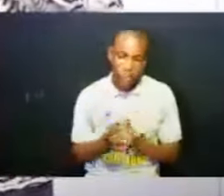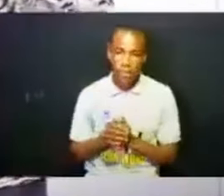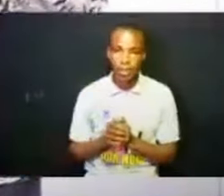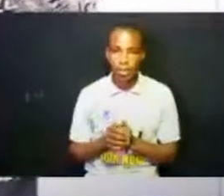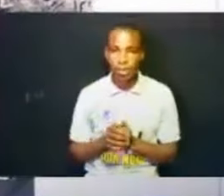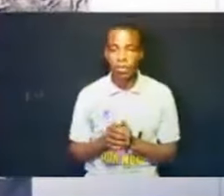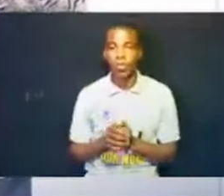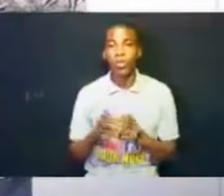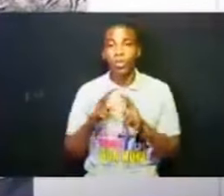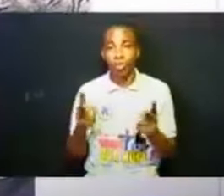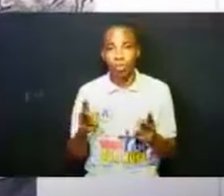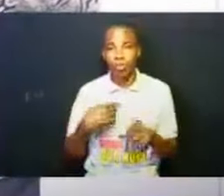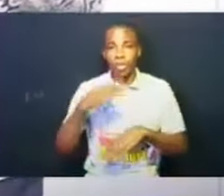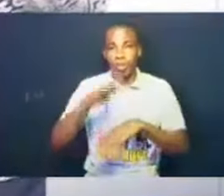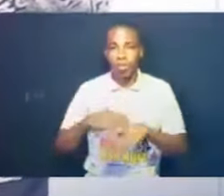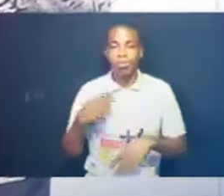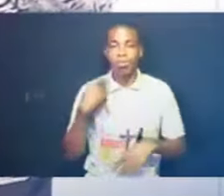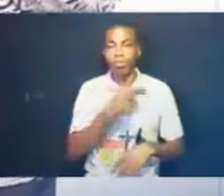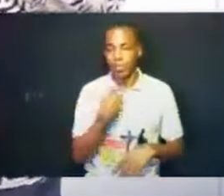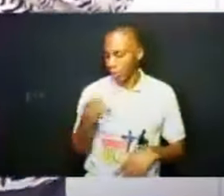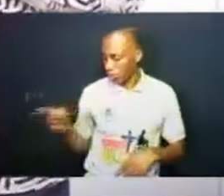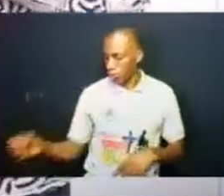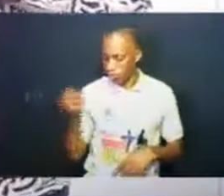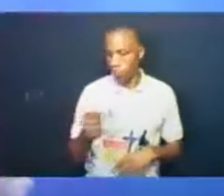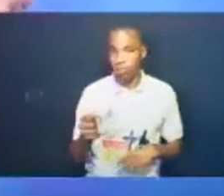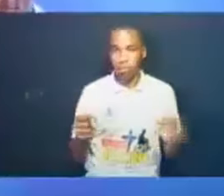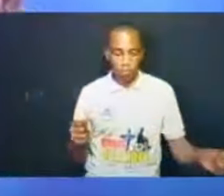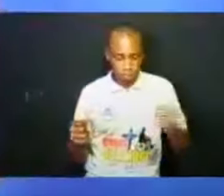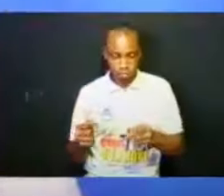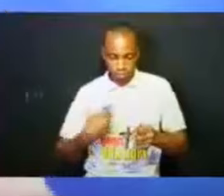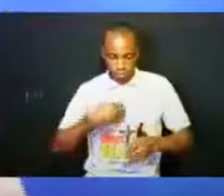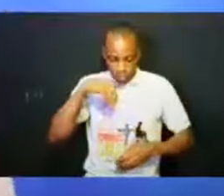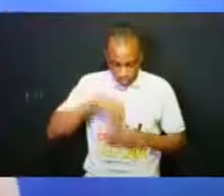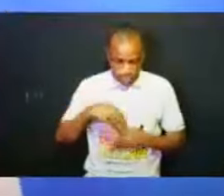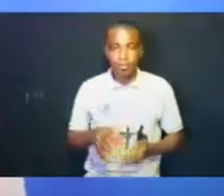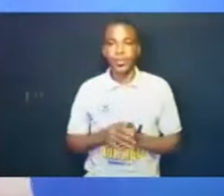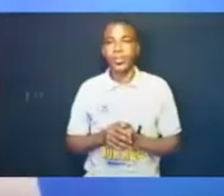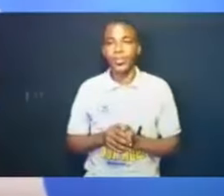gathered the three of us and then